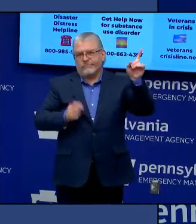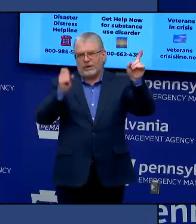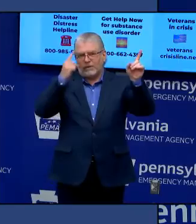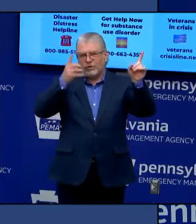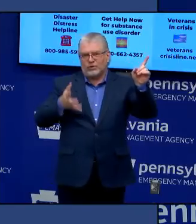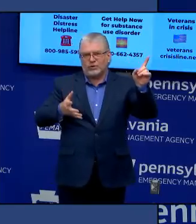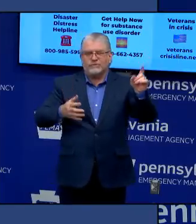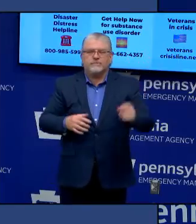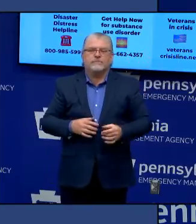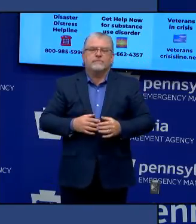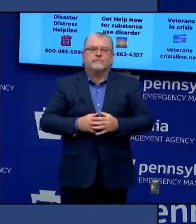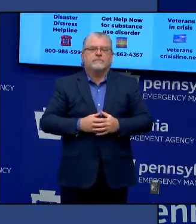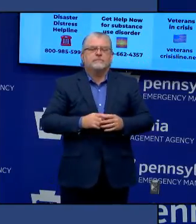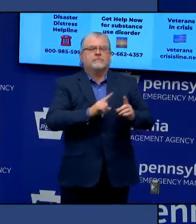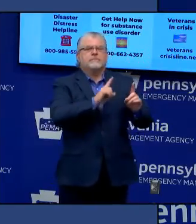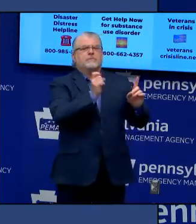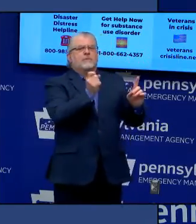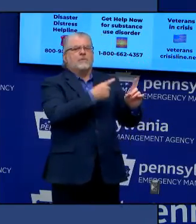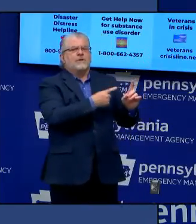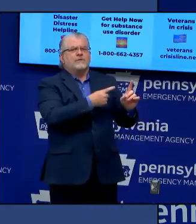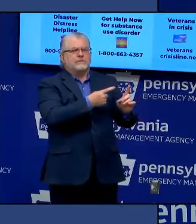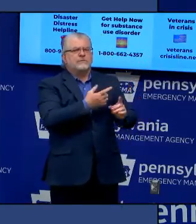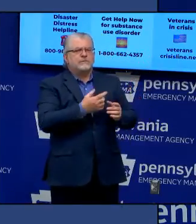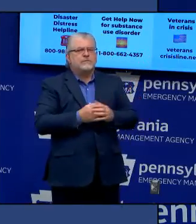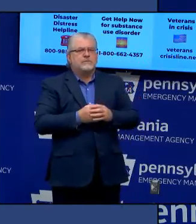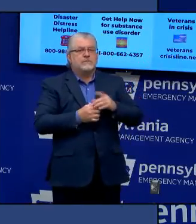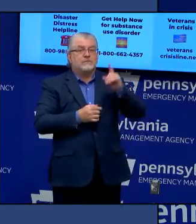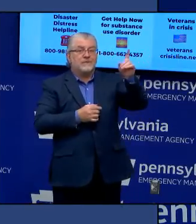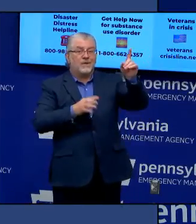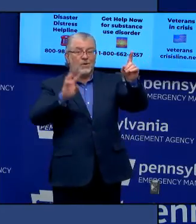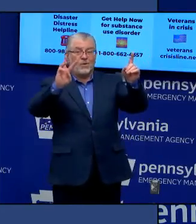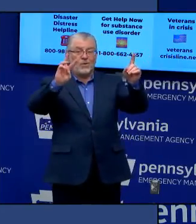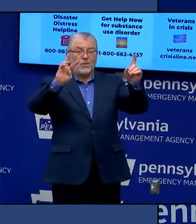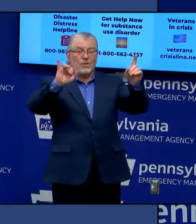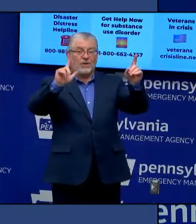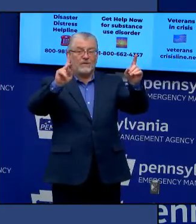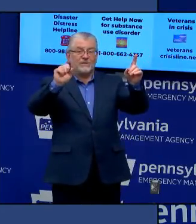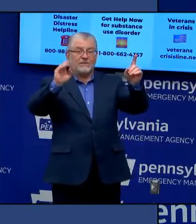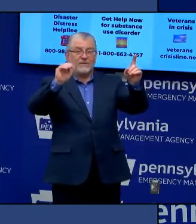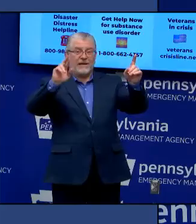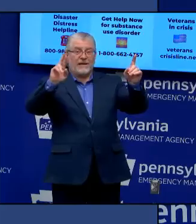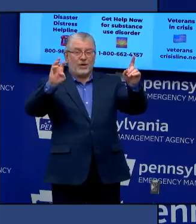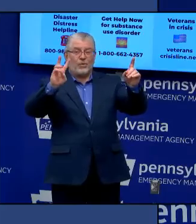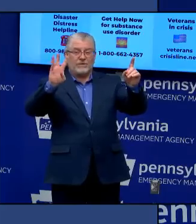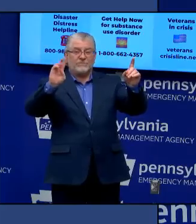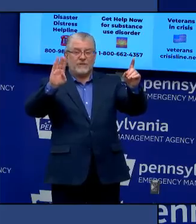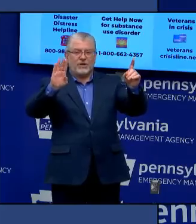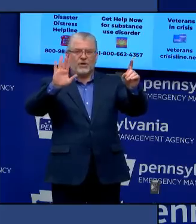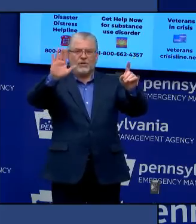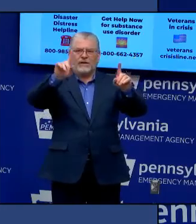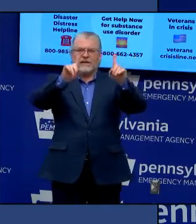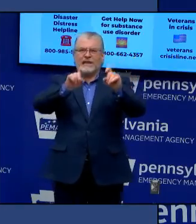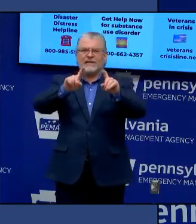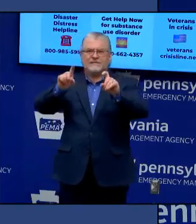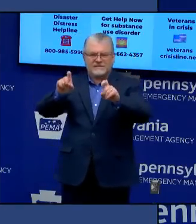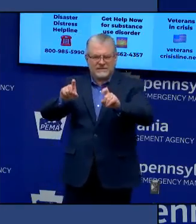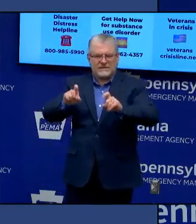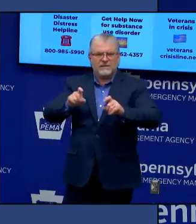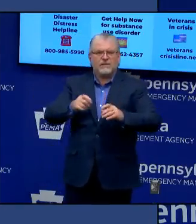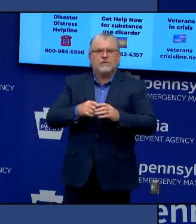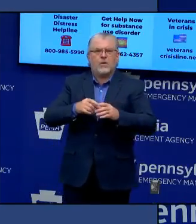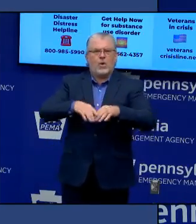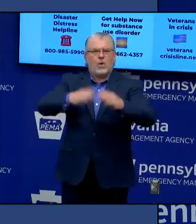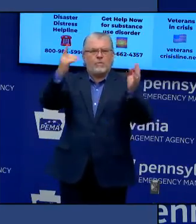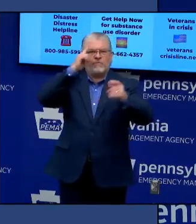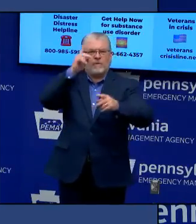the state's Wilkes-Barre location is testing all symptomatic people who live in the Northeast, but for many people that could be an hour or more away.